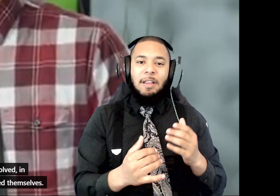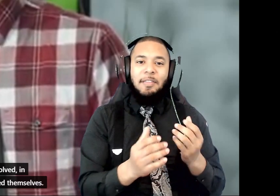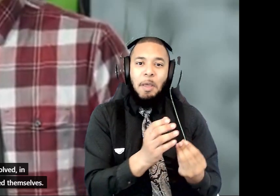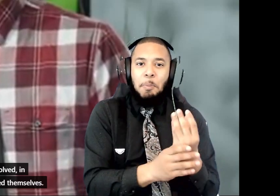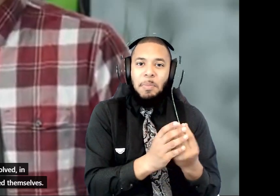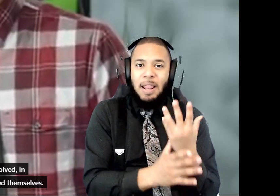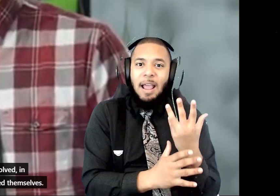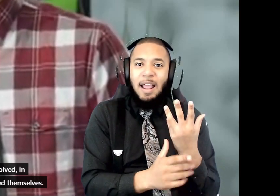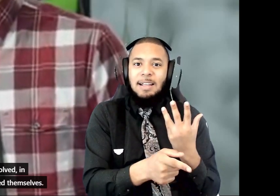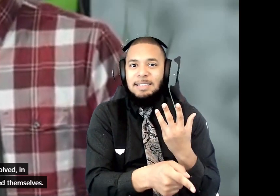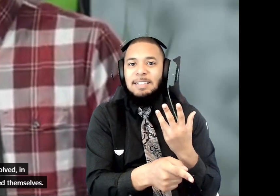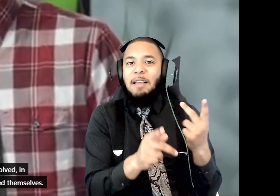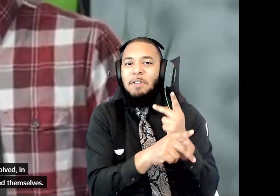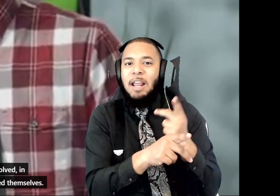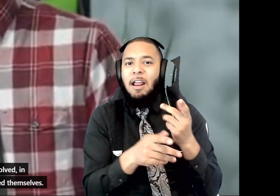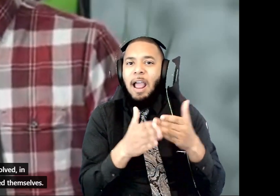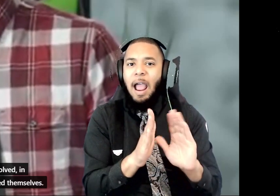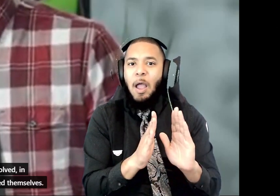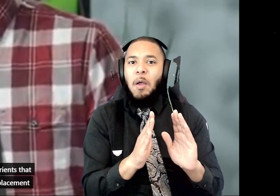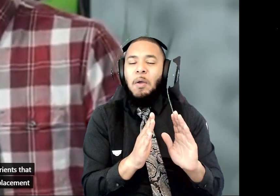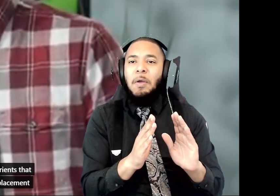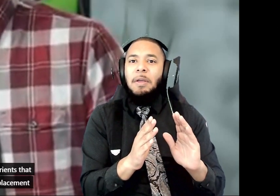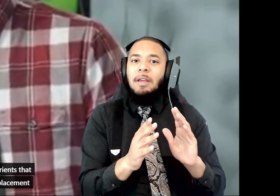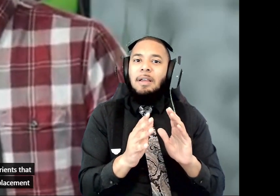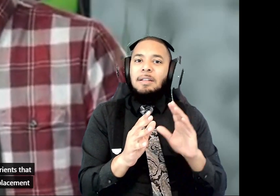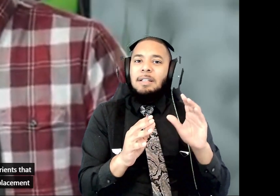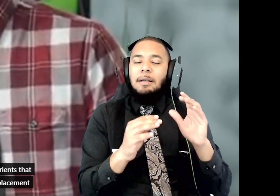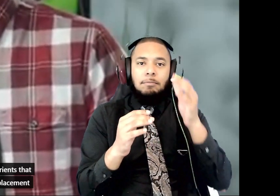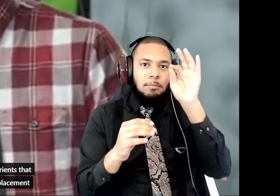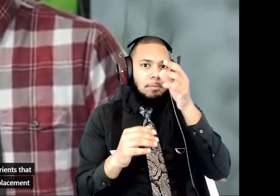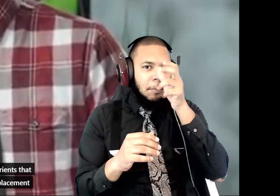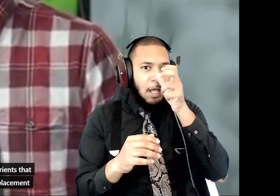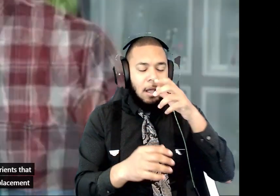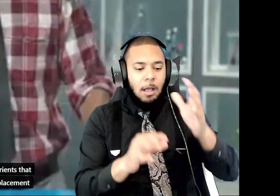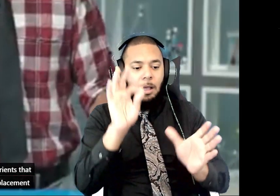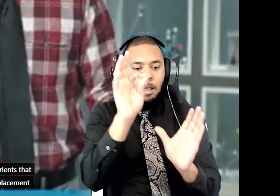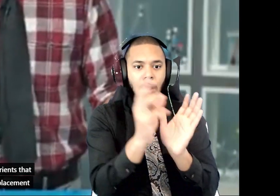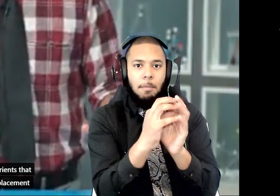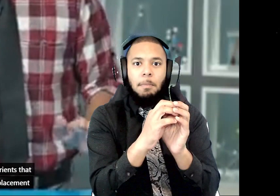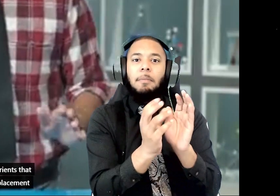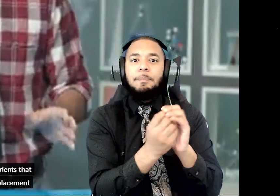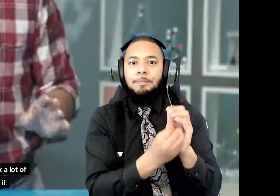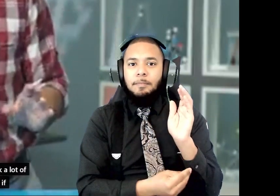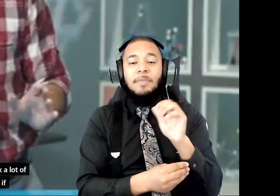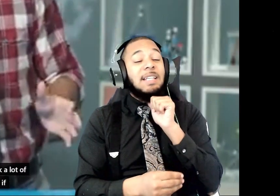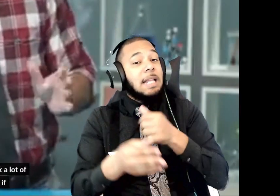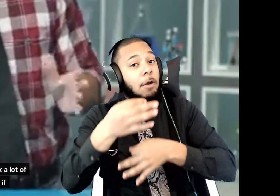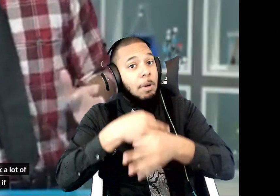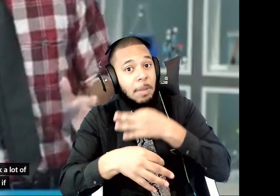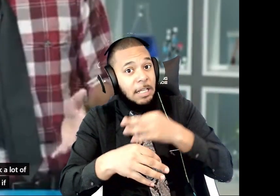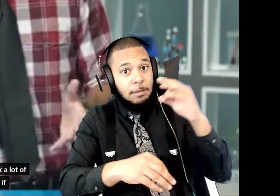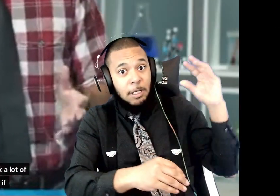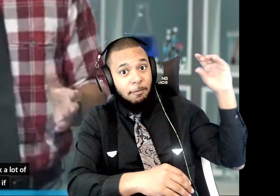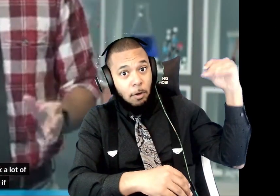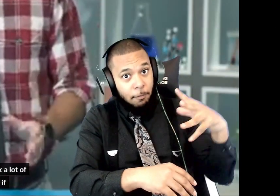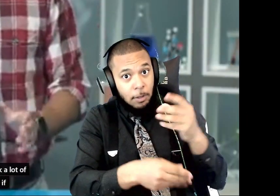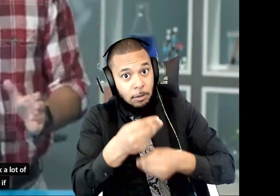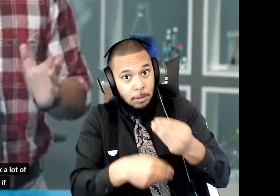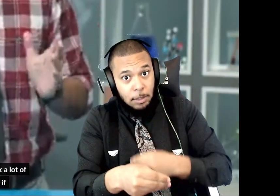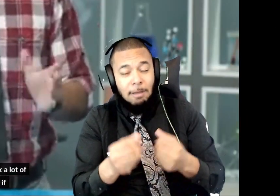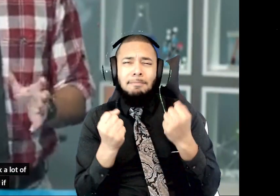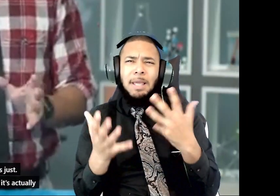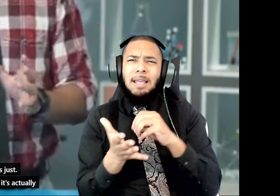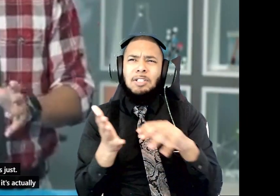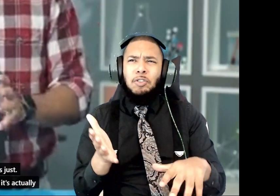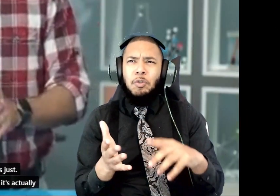catch organisms to feed themselves the nutrients that they're doing. It's not a replacement for photosynthesis. I think a lot of students